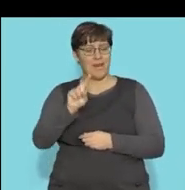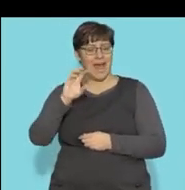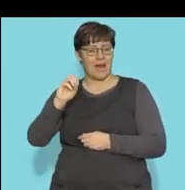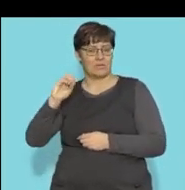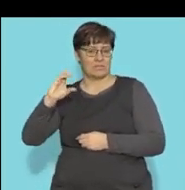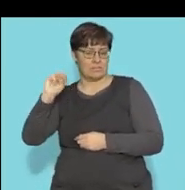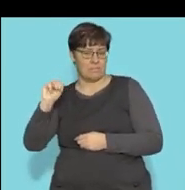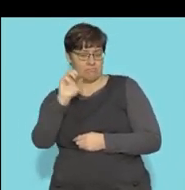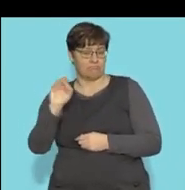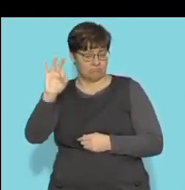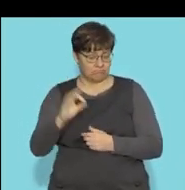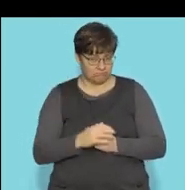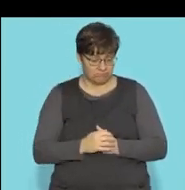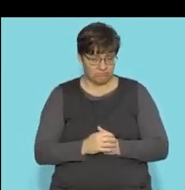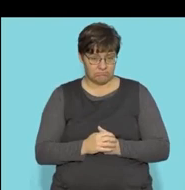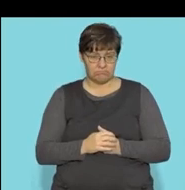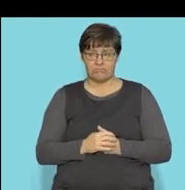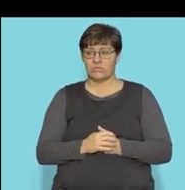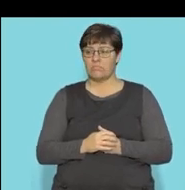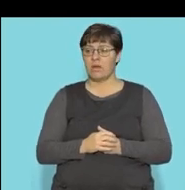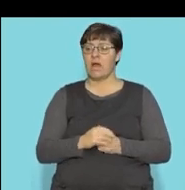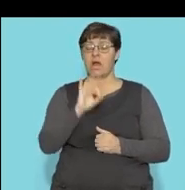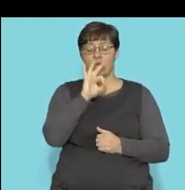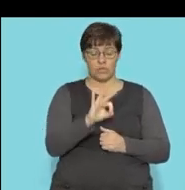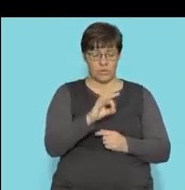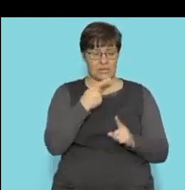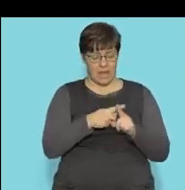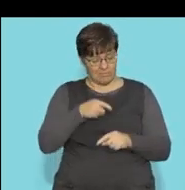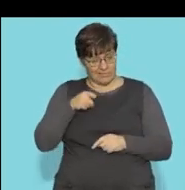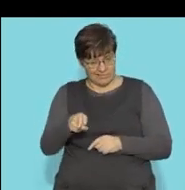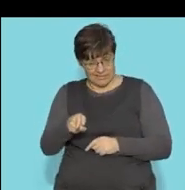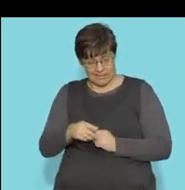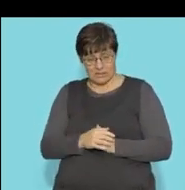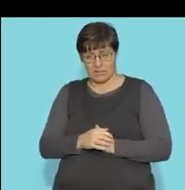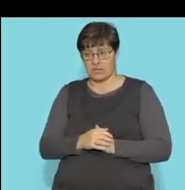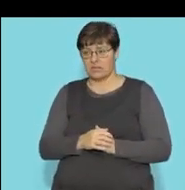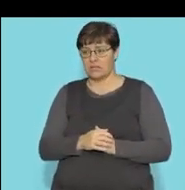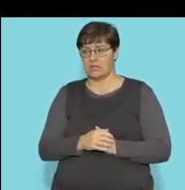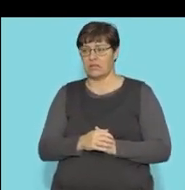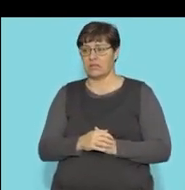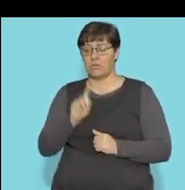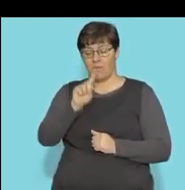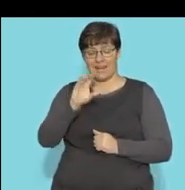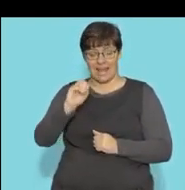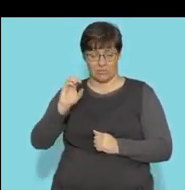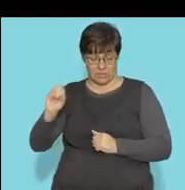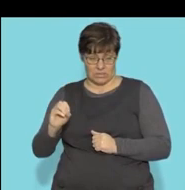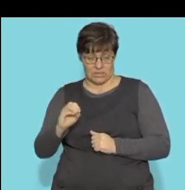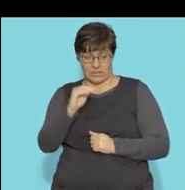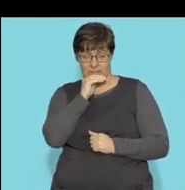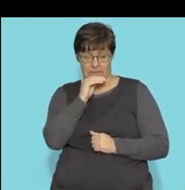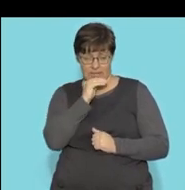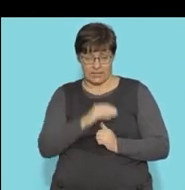volume. So this means I'm going to have 3 times my original volume, which is 100,